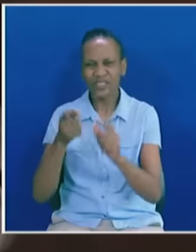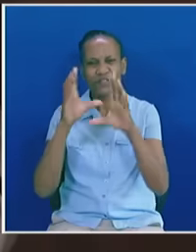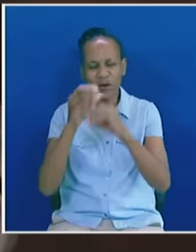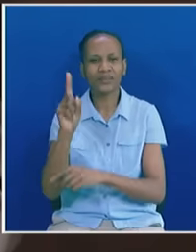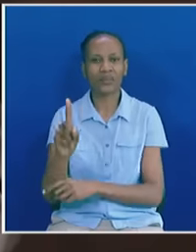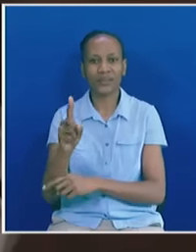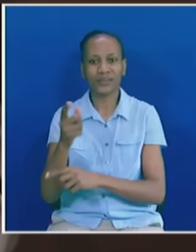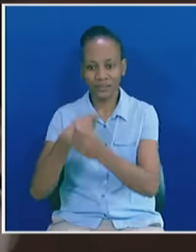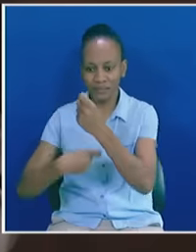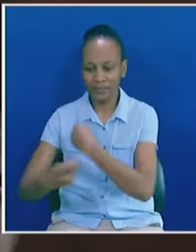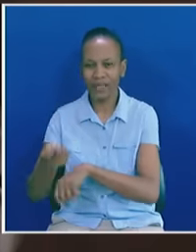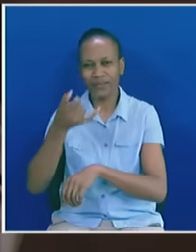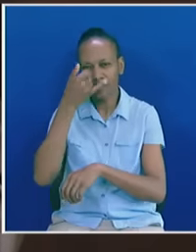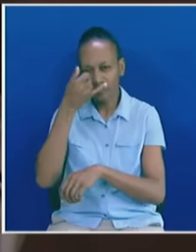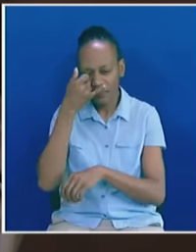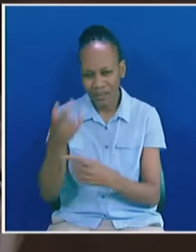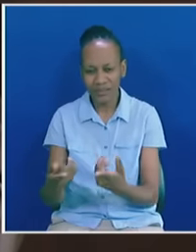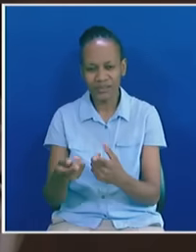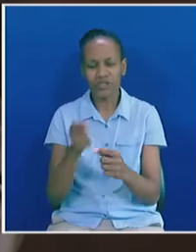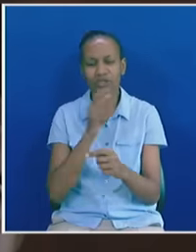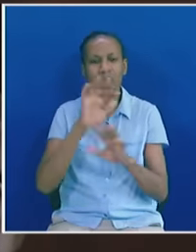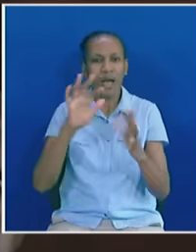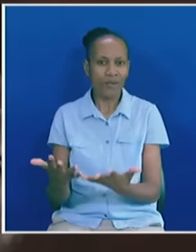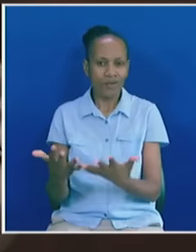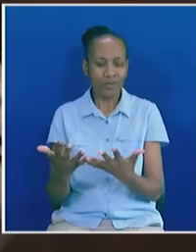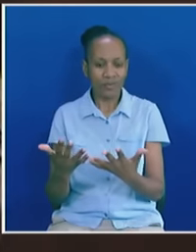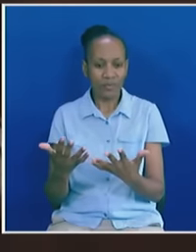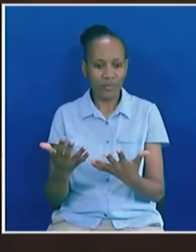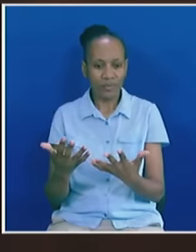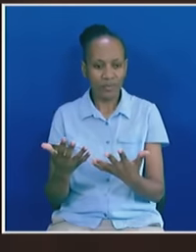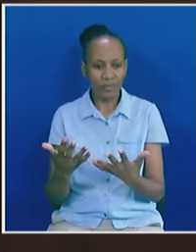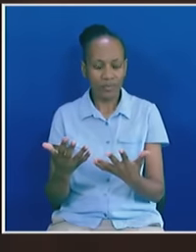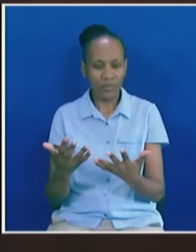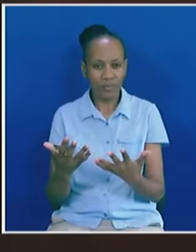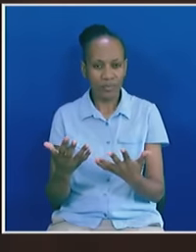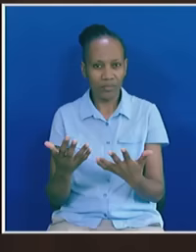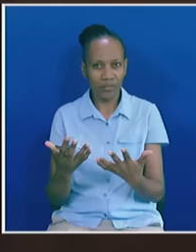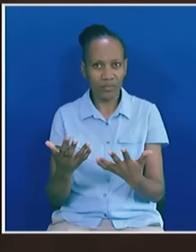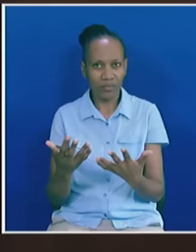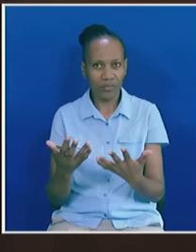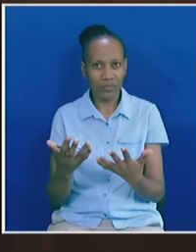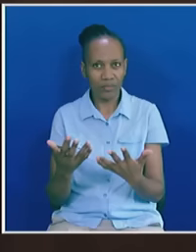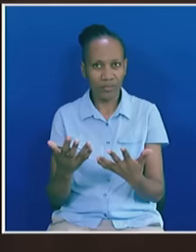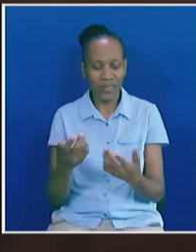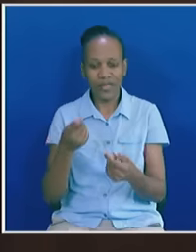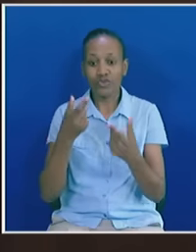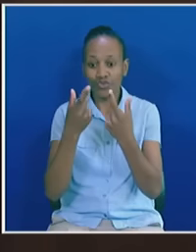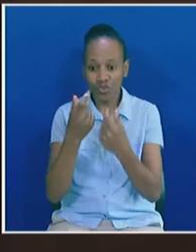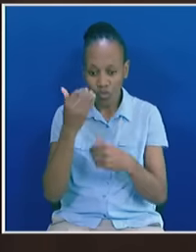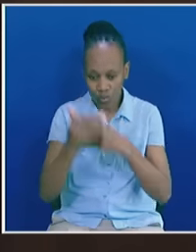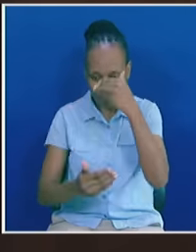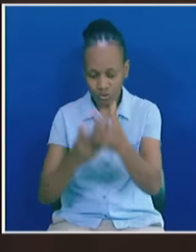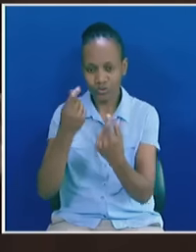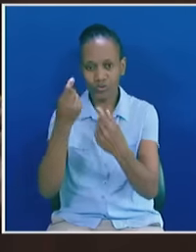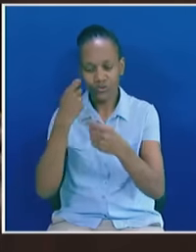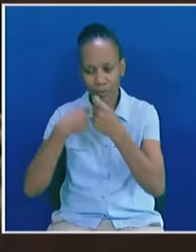drugs and substances used in preparation thereof for the purpose of commercial trading with